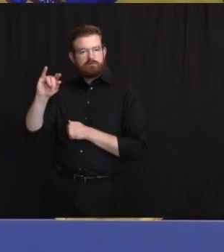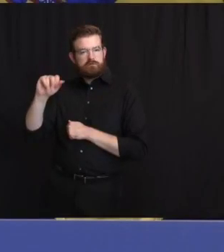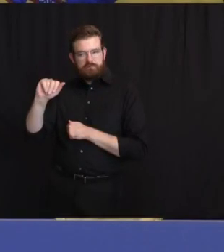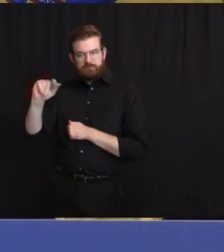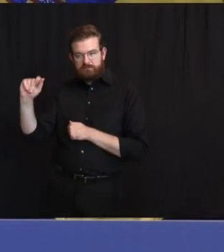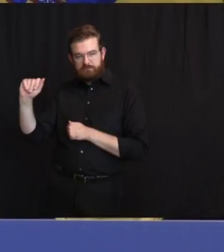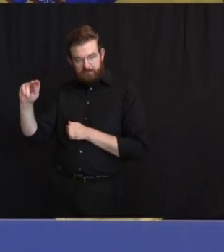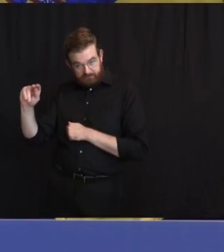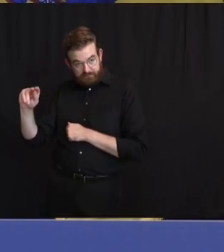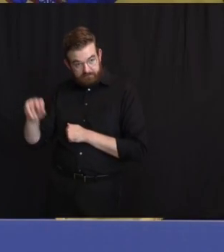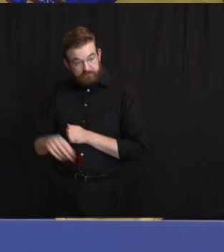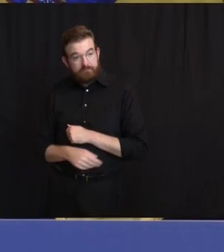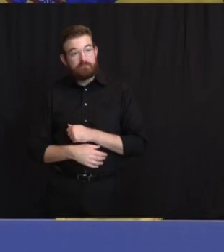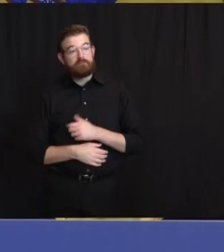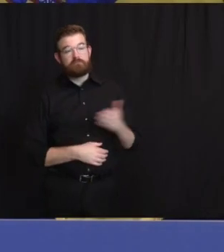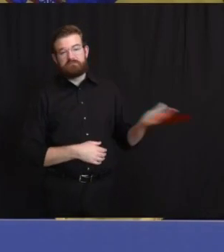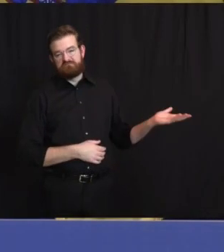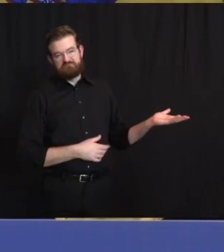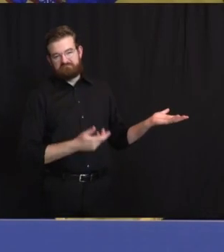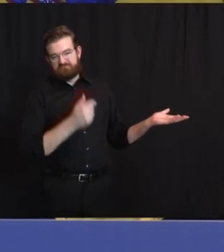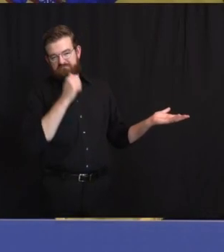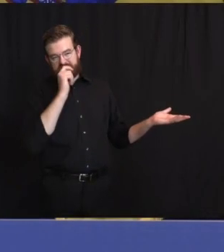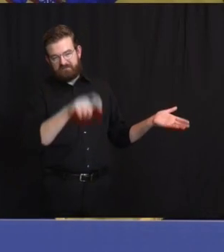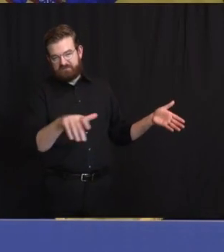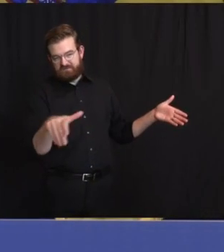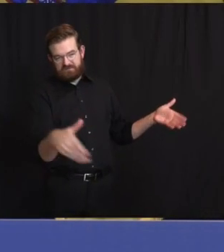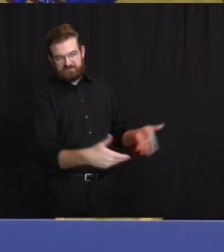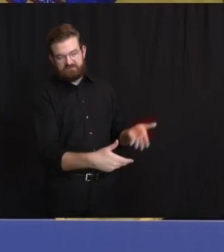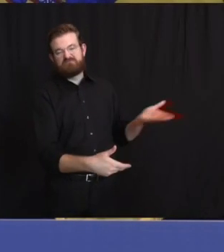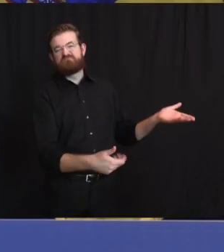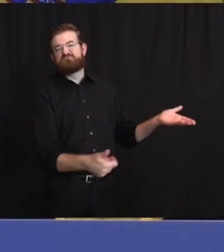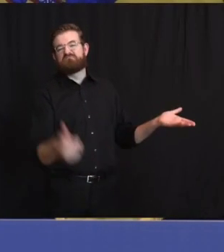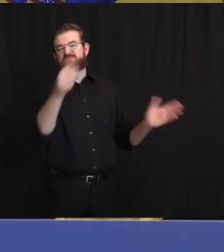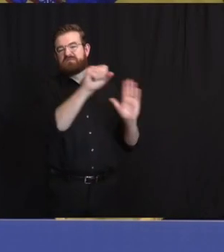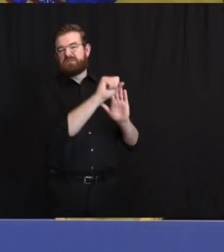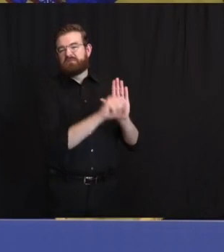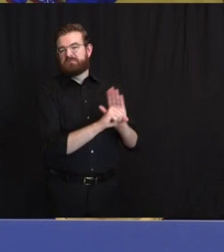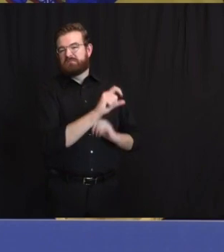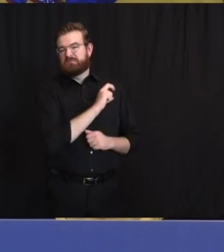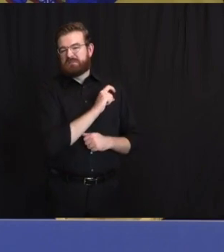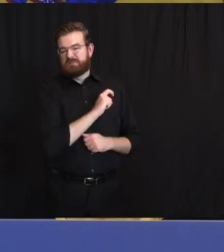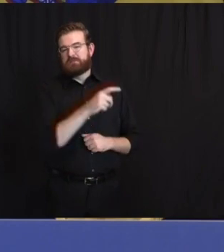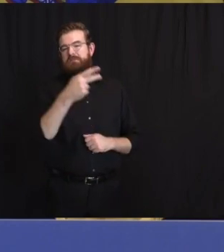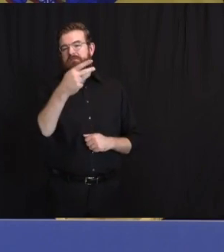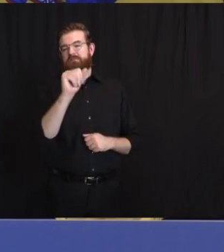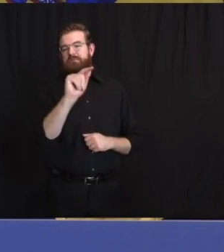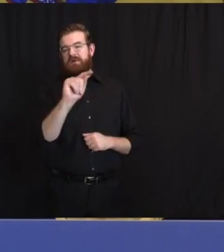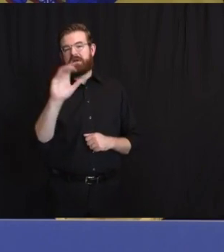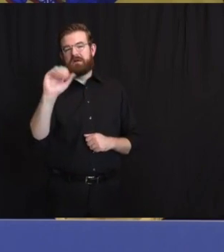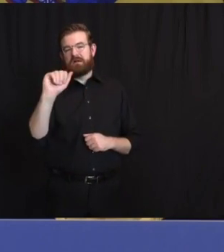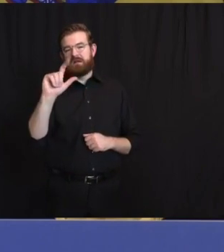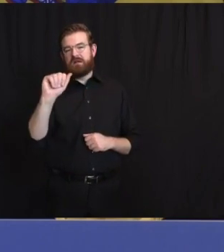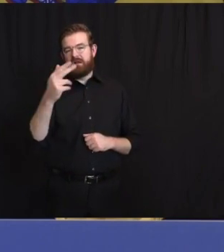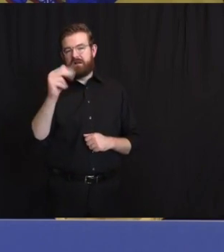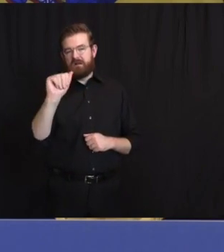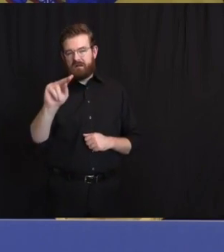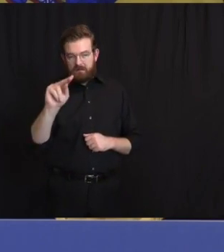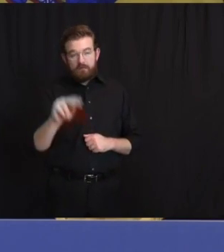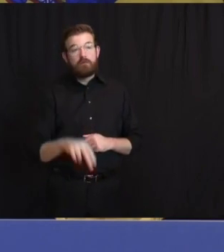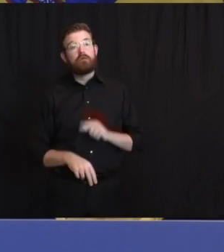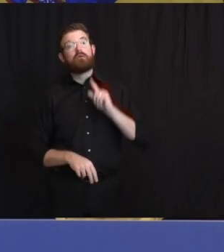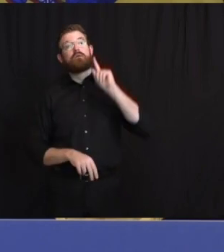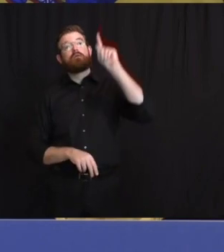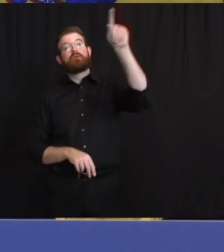Needs no introduction, the Superintendent of the State Police, Colonel Pat Callahan. We're also joined by Jared Maples, the Director of the Department of Homeland Security